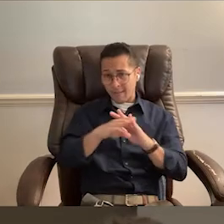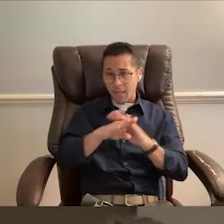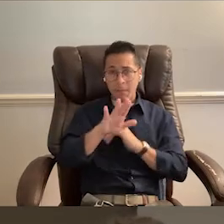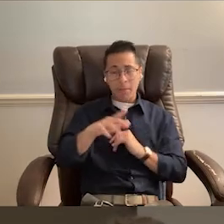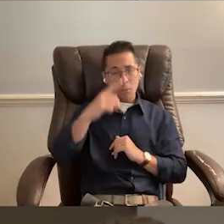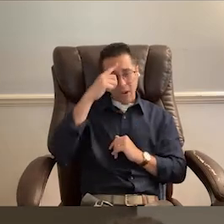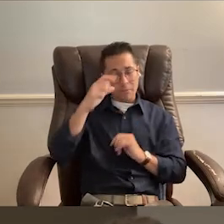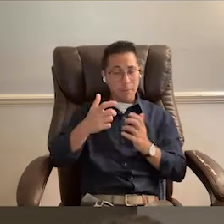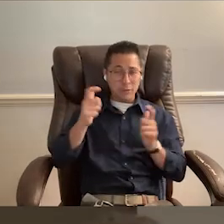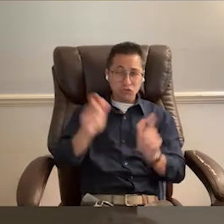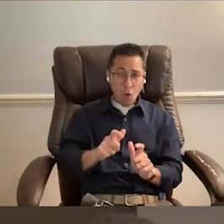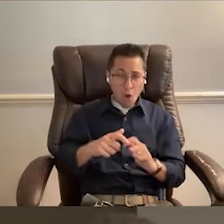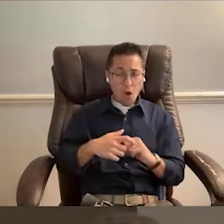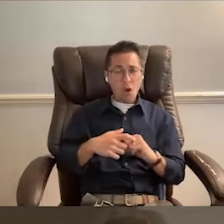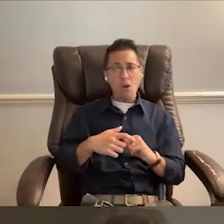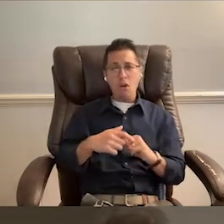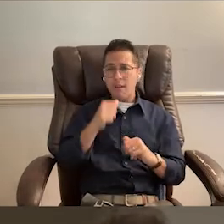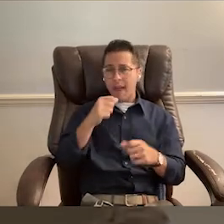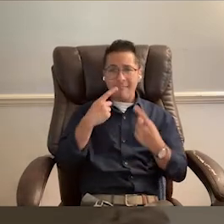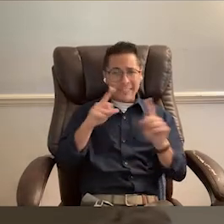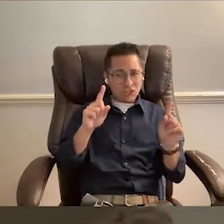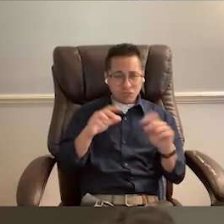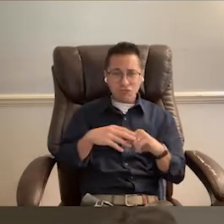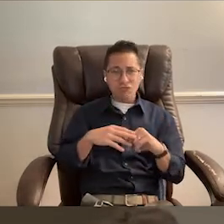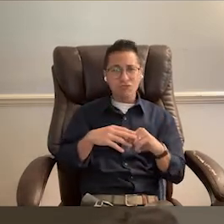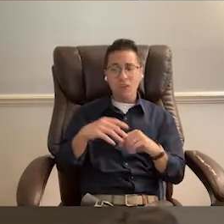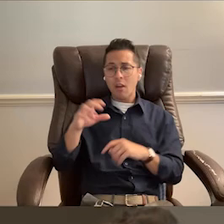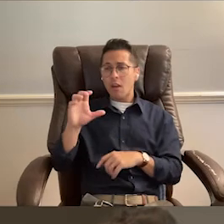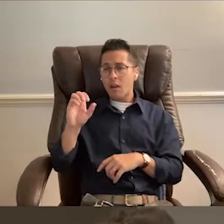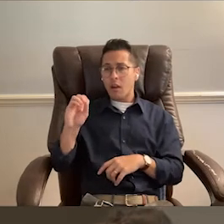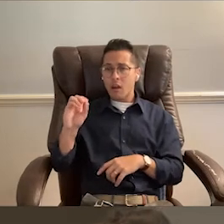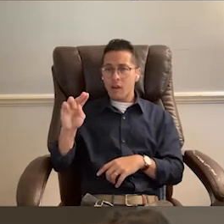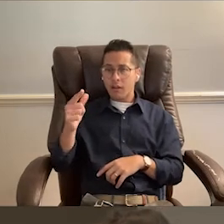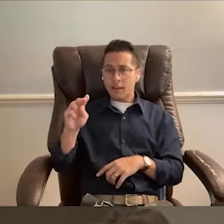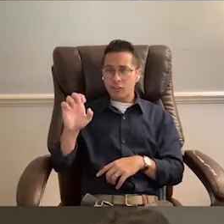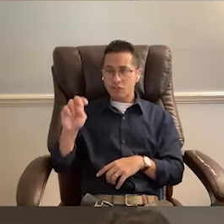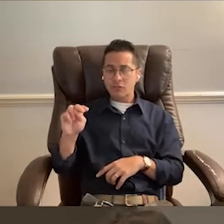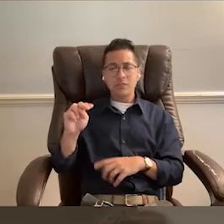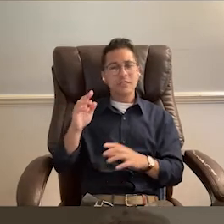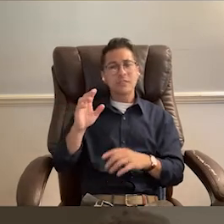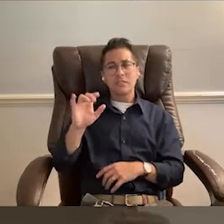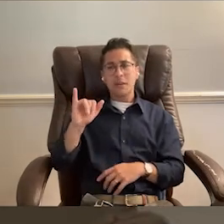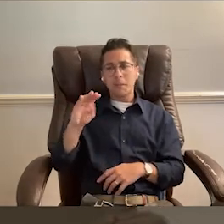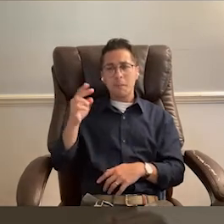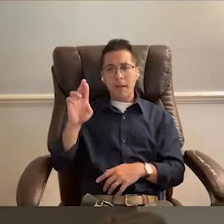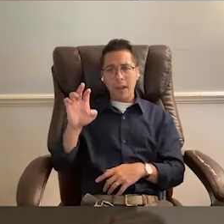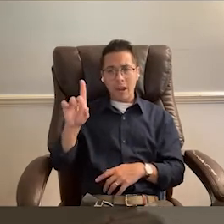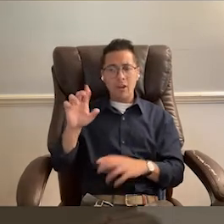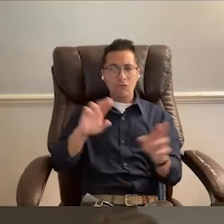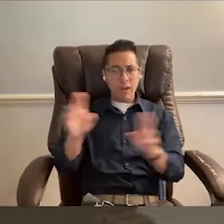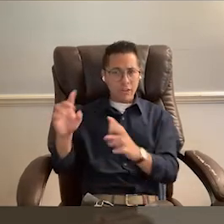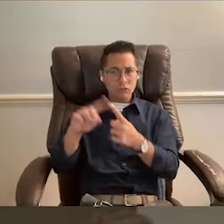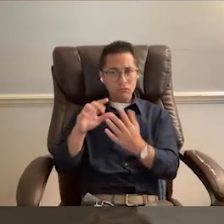childhood trauma. The brain development, it can be smaller in size, less efficient in processing, impaired stress response.